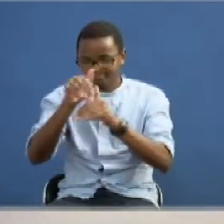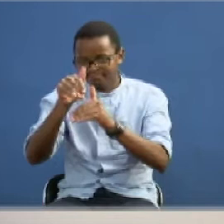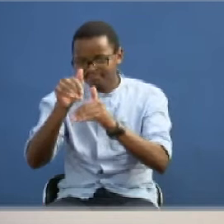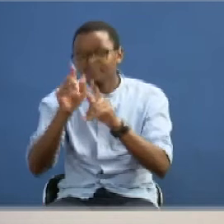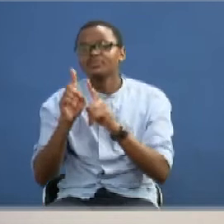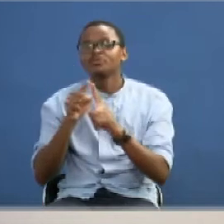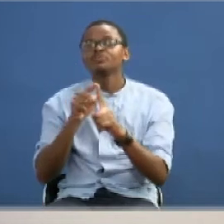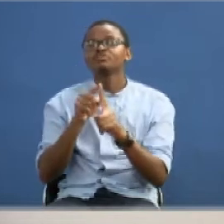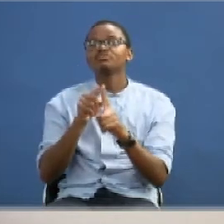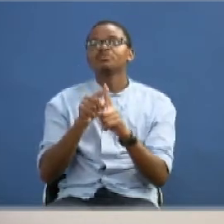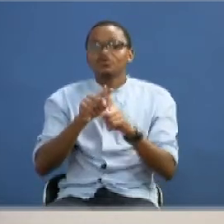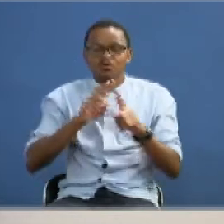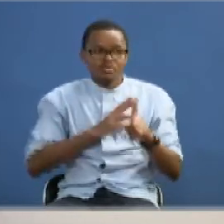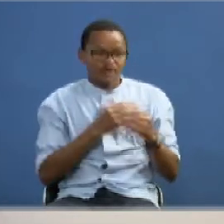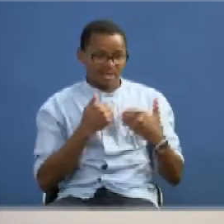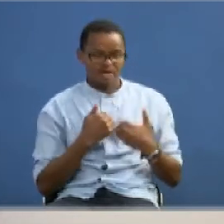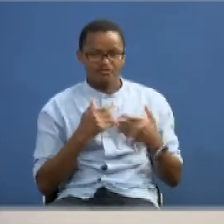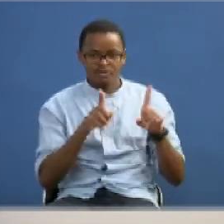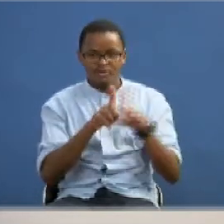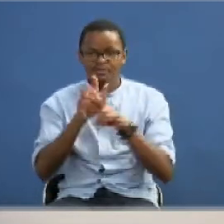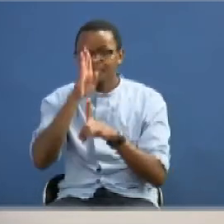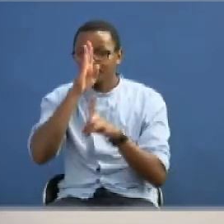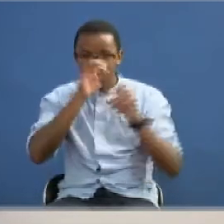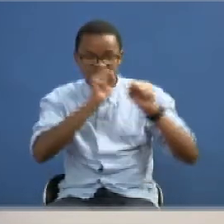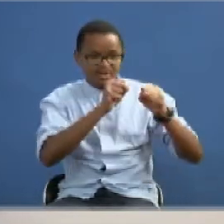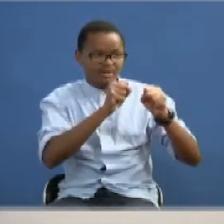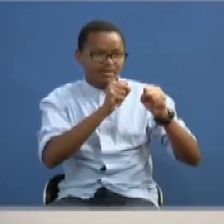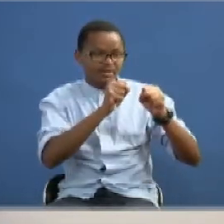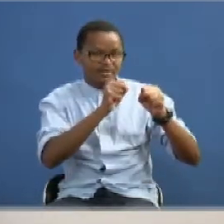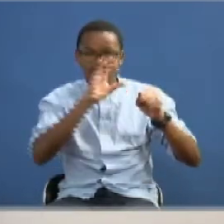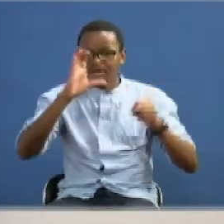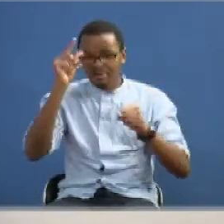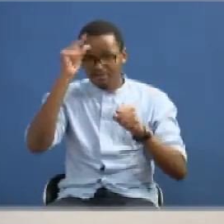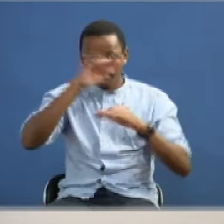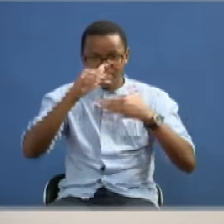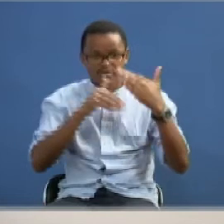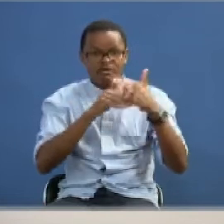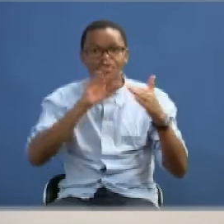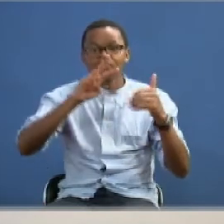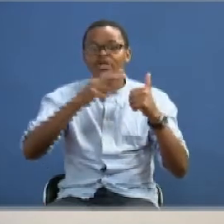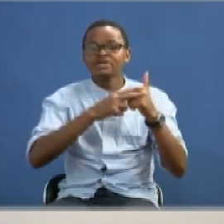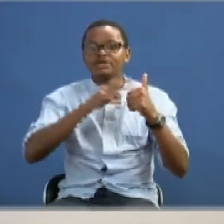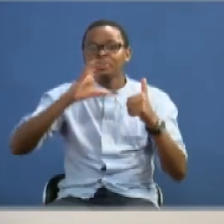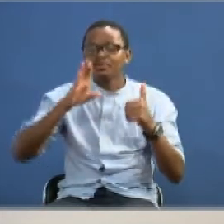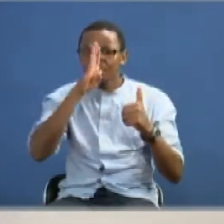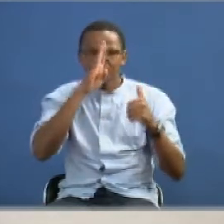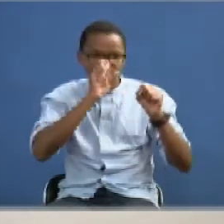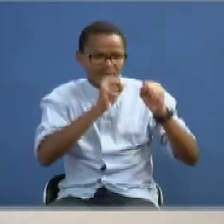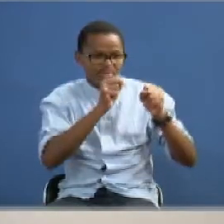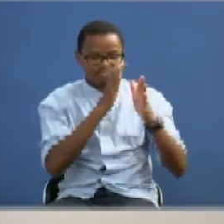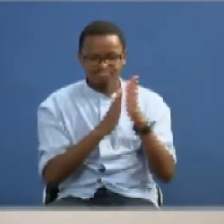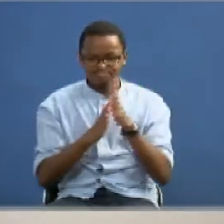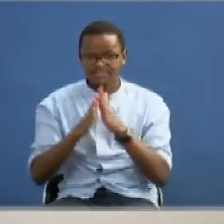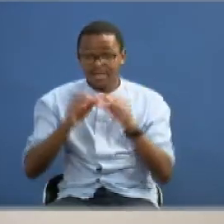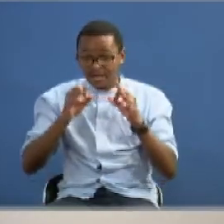are adhered to. We have also been able to, as county governments across the 47 counties, to be able to prepare